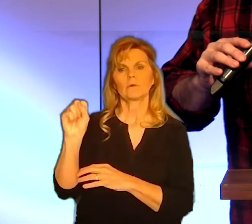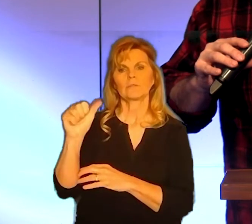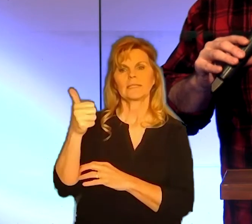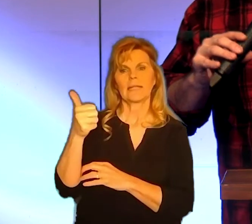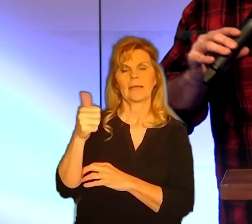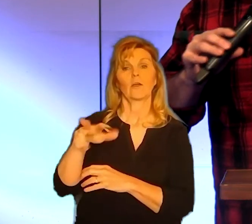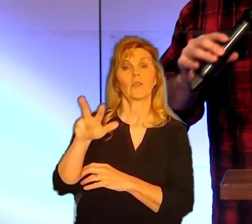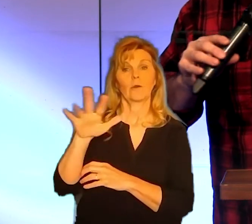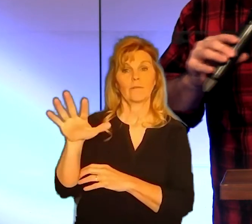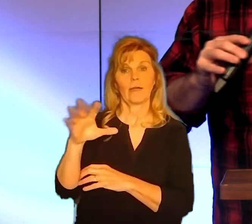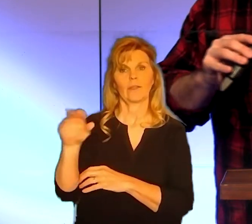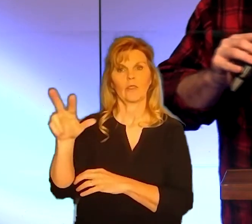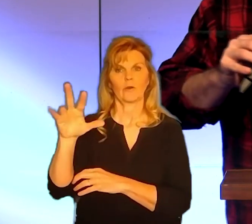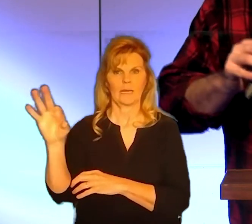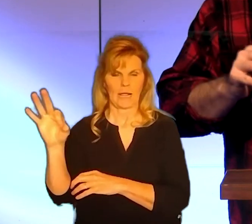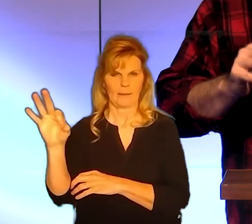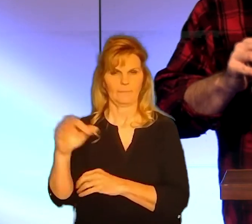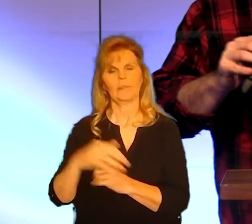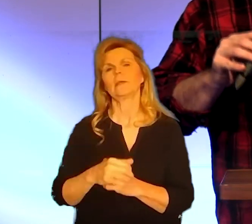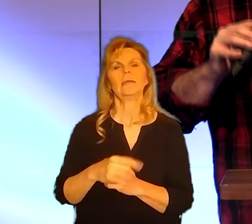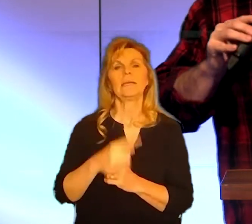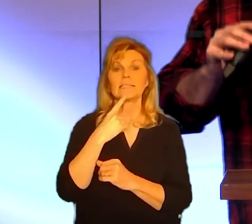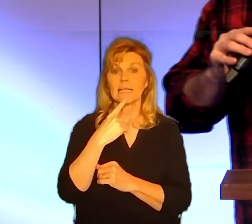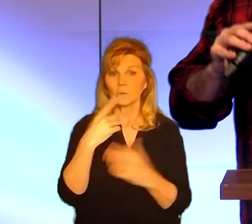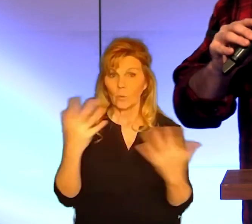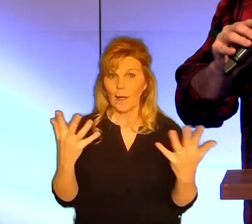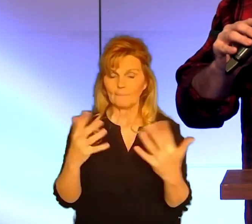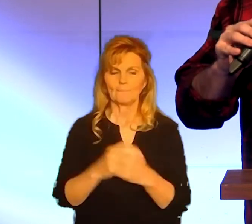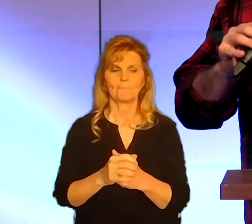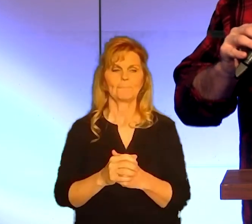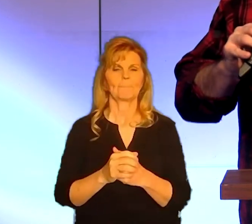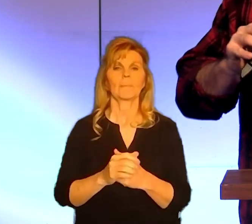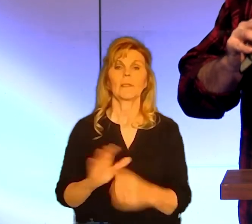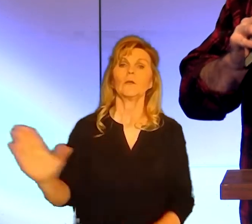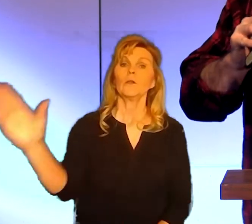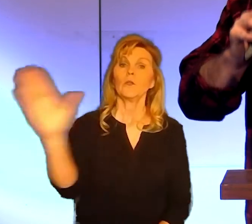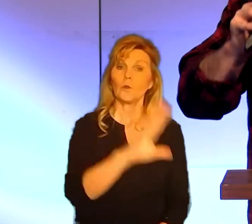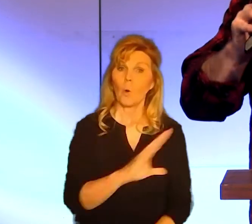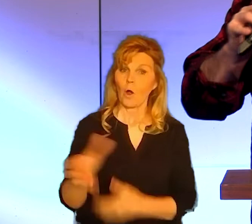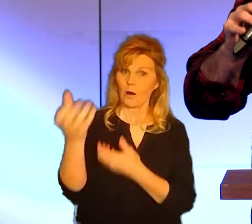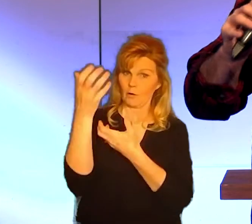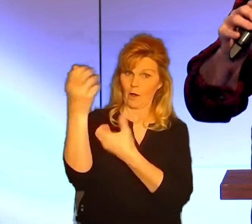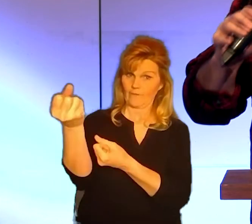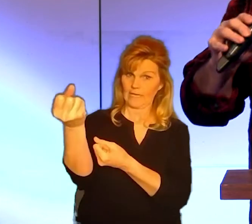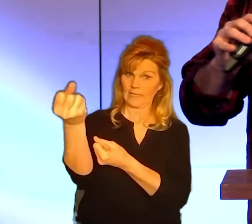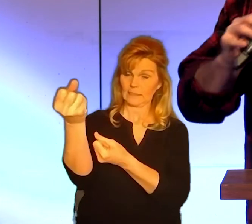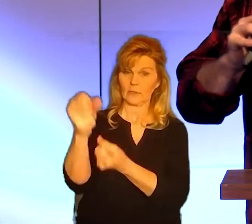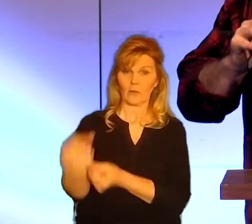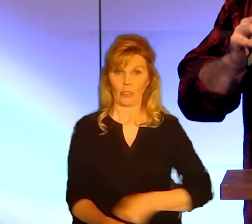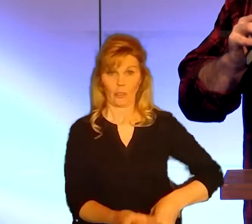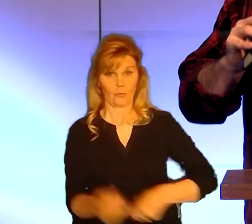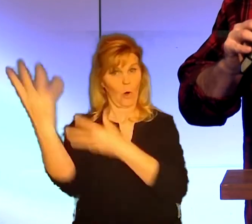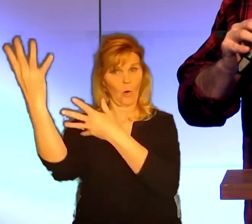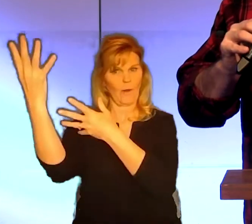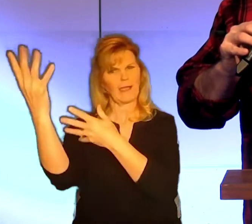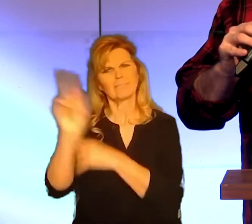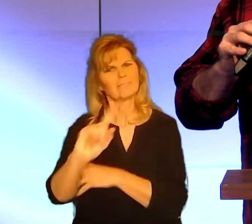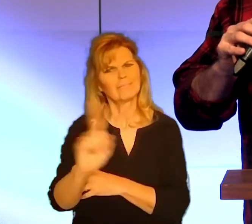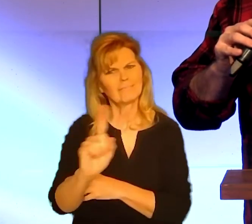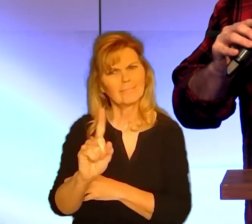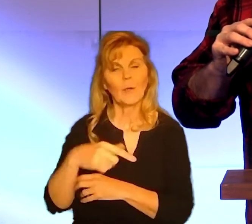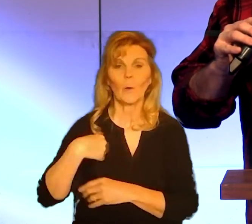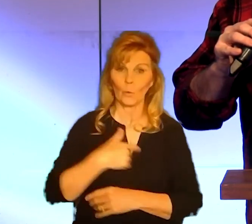39. This is the NIV version. It says, so do not throw away your confidence. You need confidence. I need